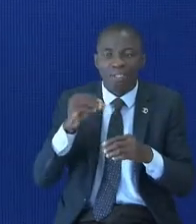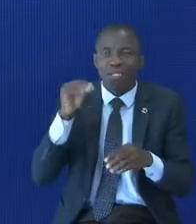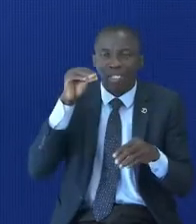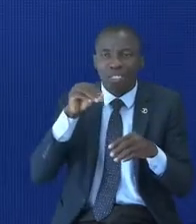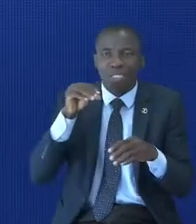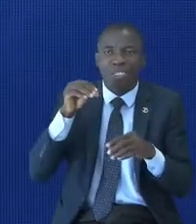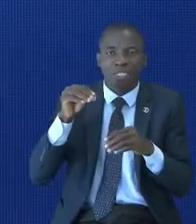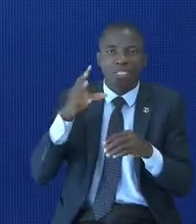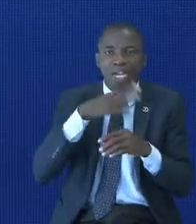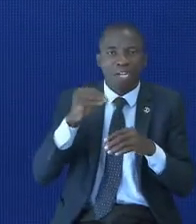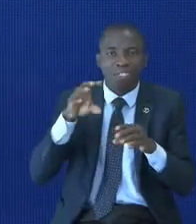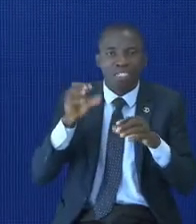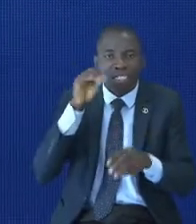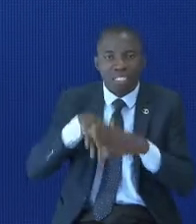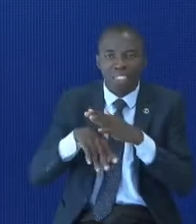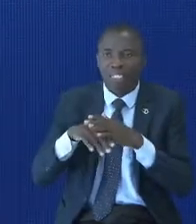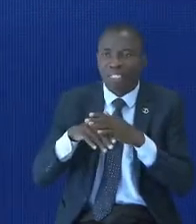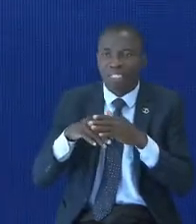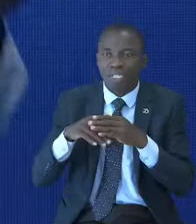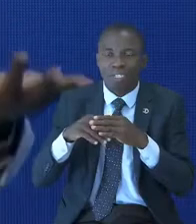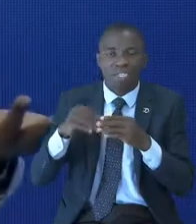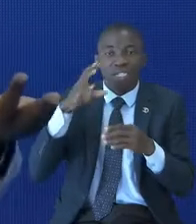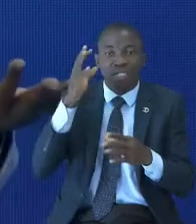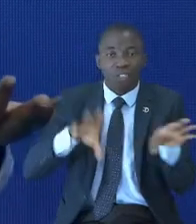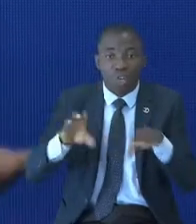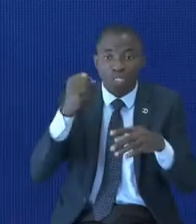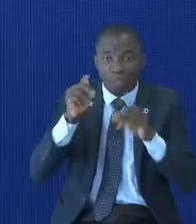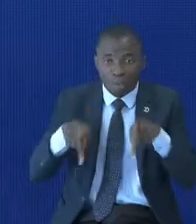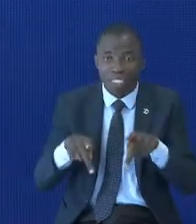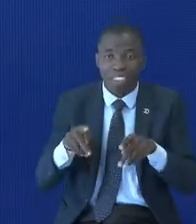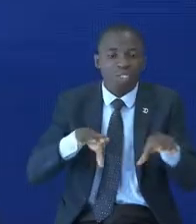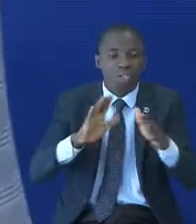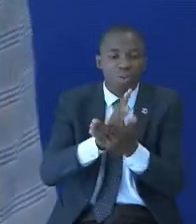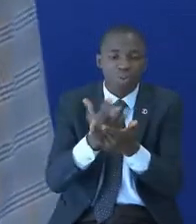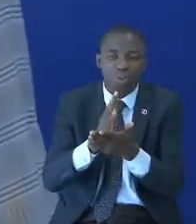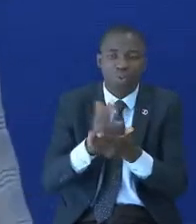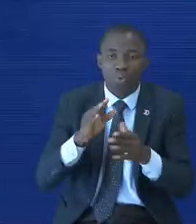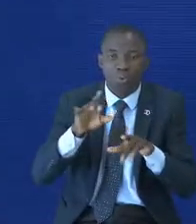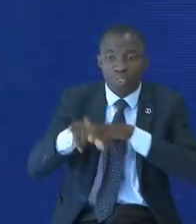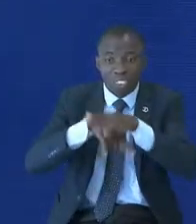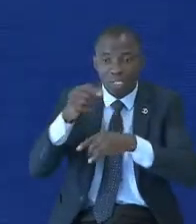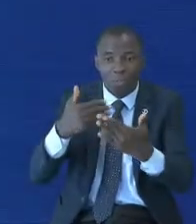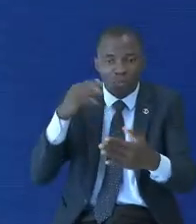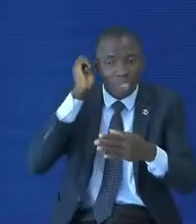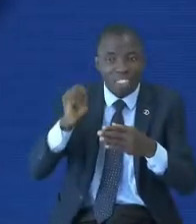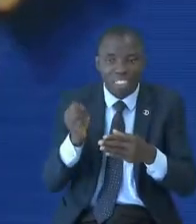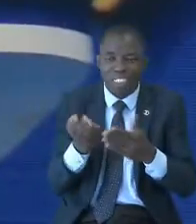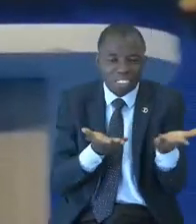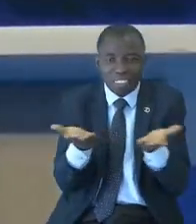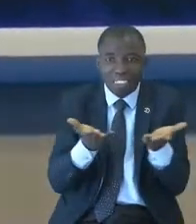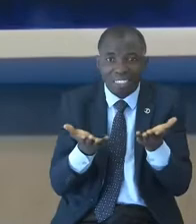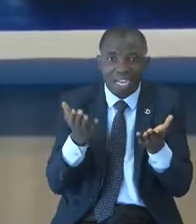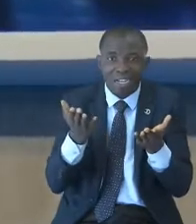cook deception before he serves it to everybody? You know, there are people that cook deception. They